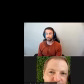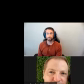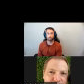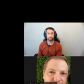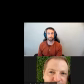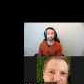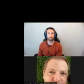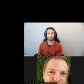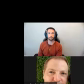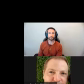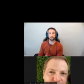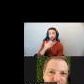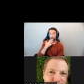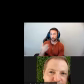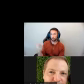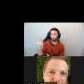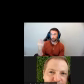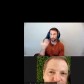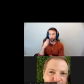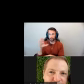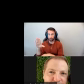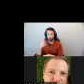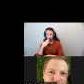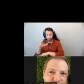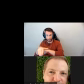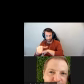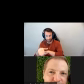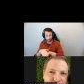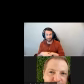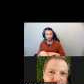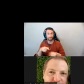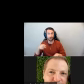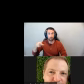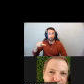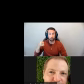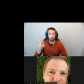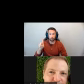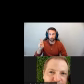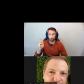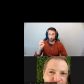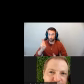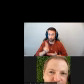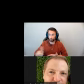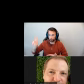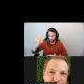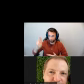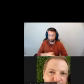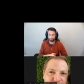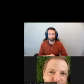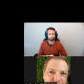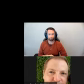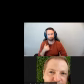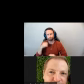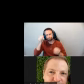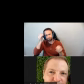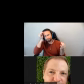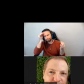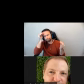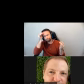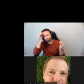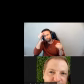So good morning, good afternoon, good evening from Purdue University. And as I thought about this, what I thought I